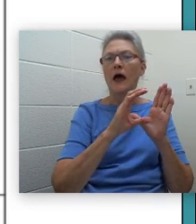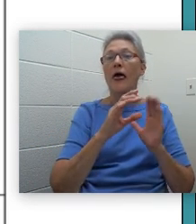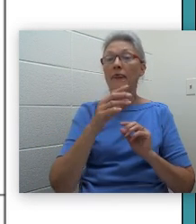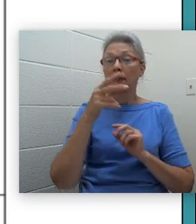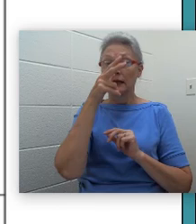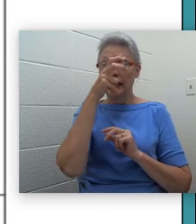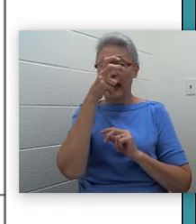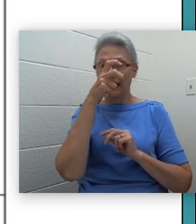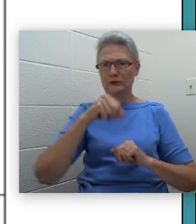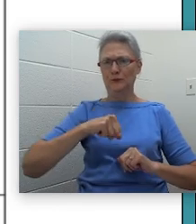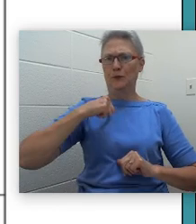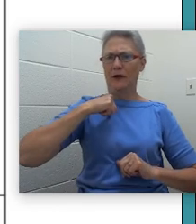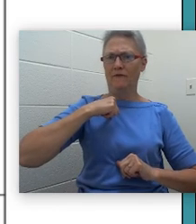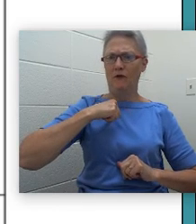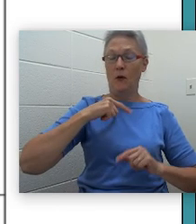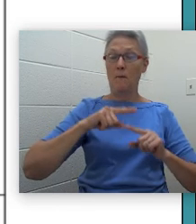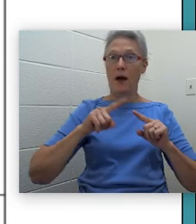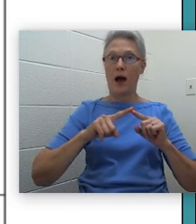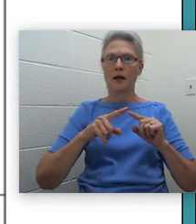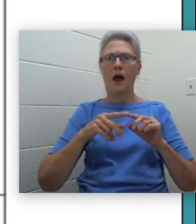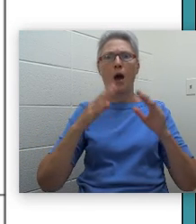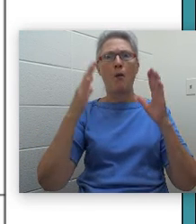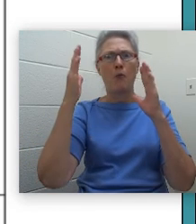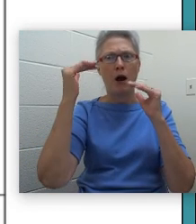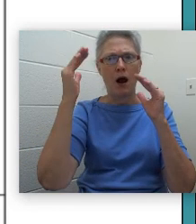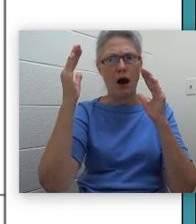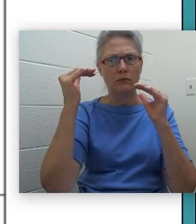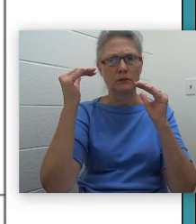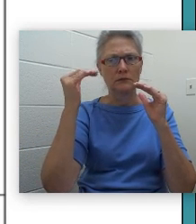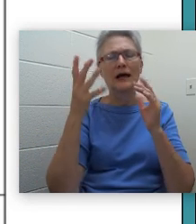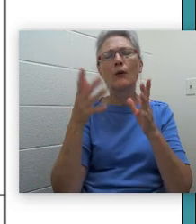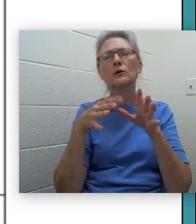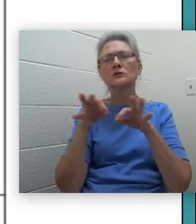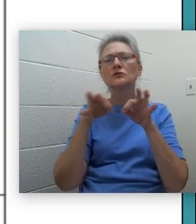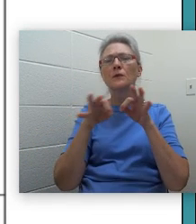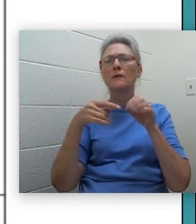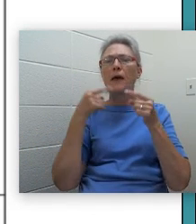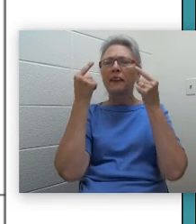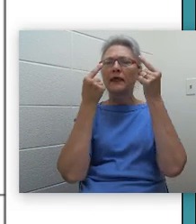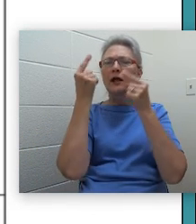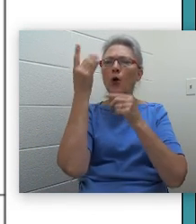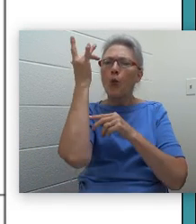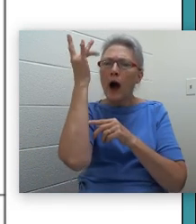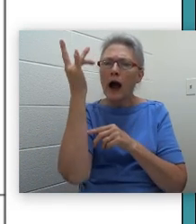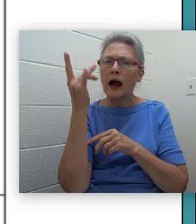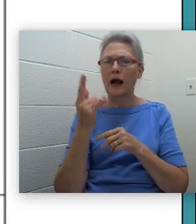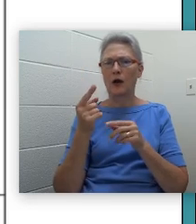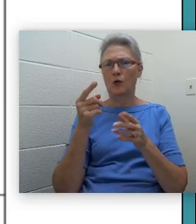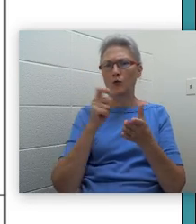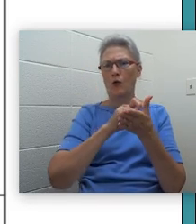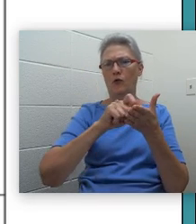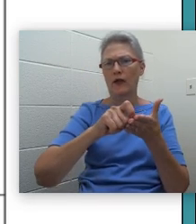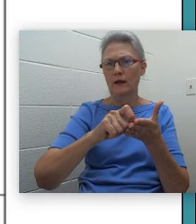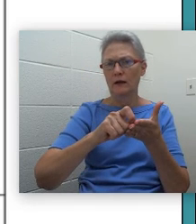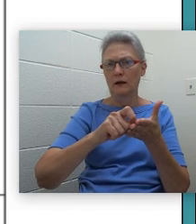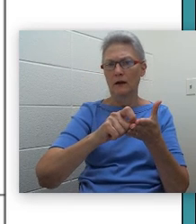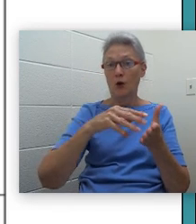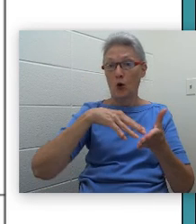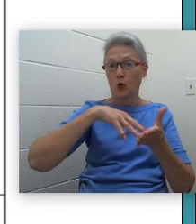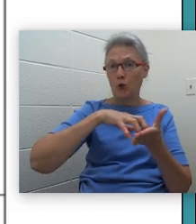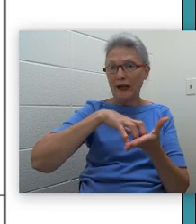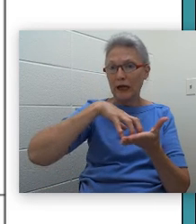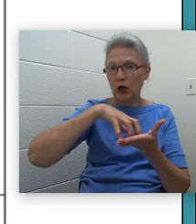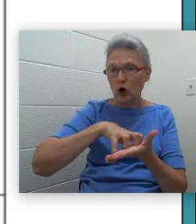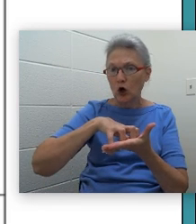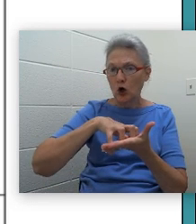but ends up in trouble. I want to explain my thinking in why I wrote it like this. The weaker